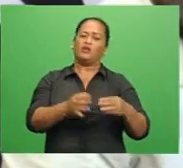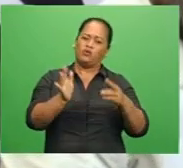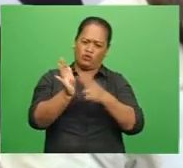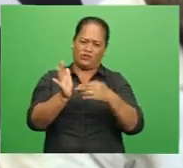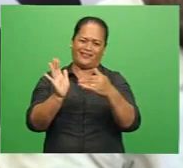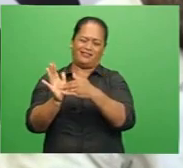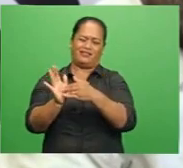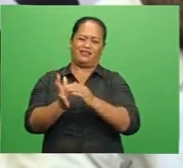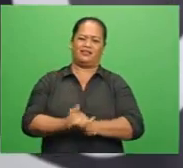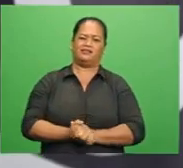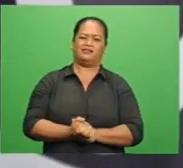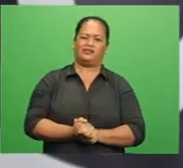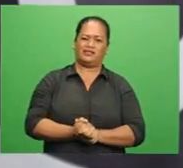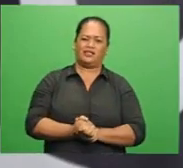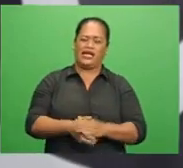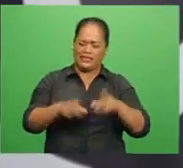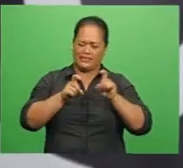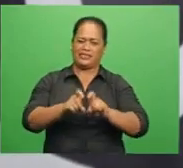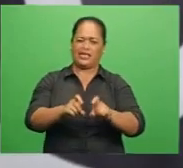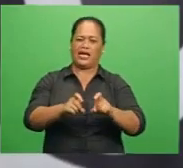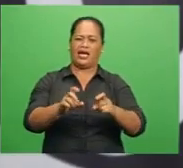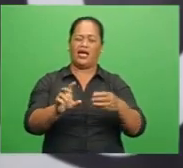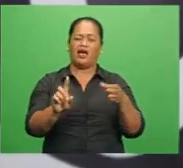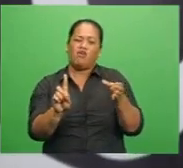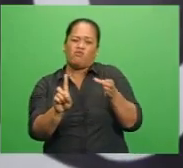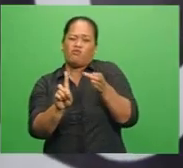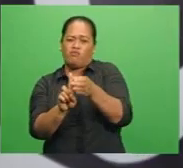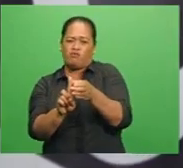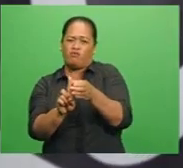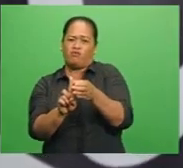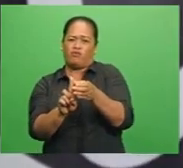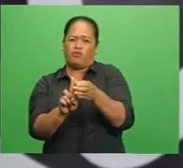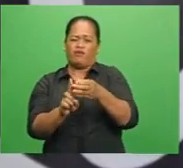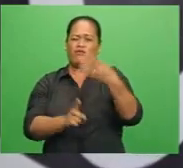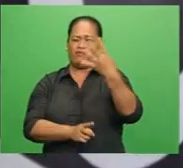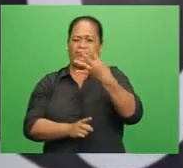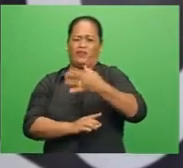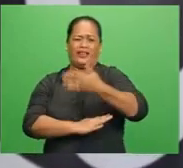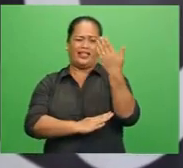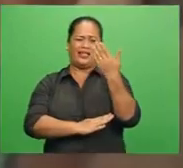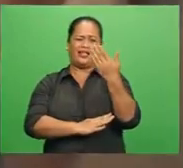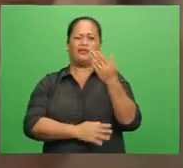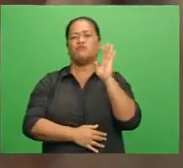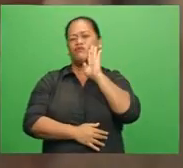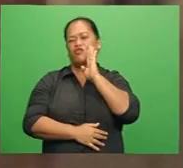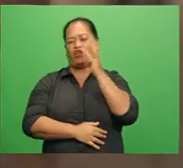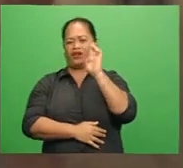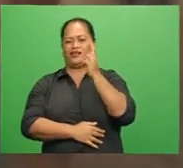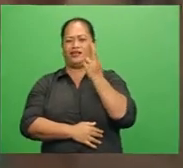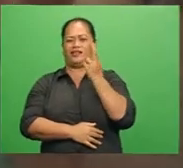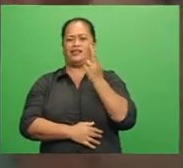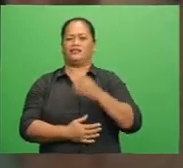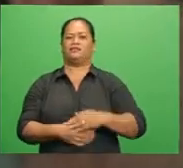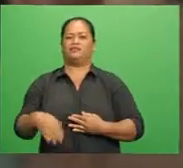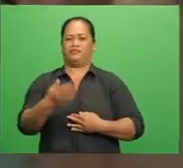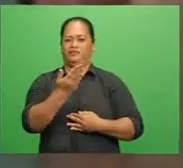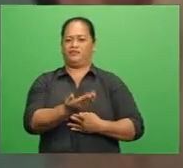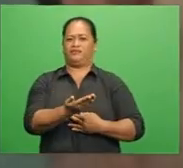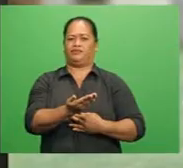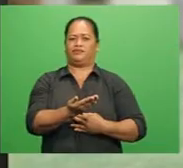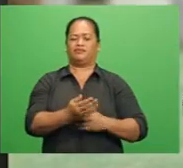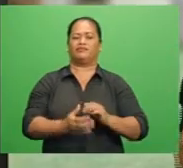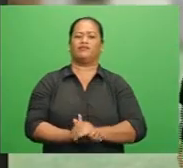spend 14 days in quarantine when he returns, and if cleared will be available for the first tournament in the FRU Super